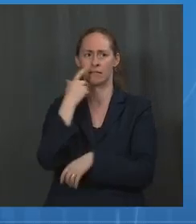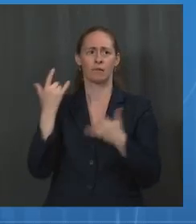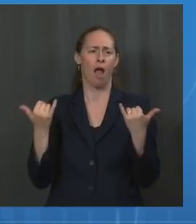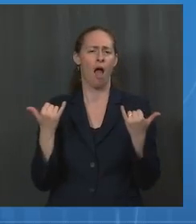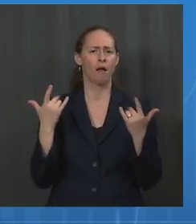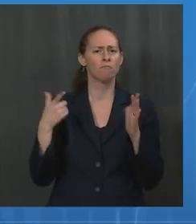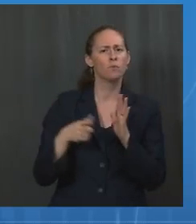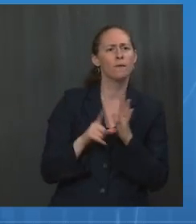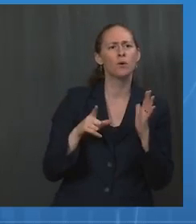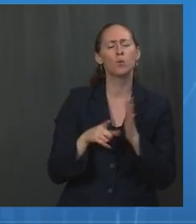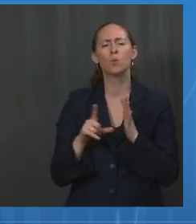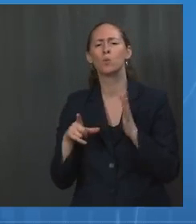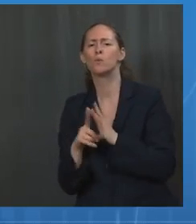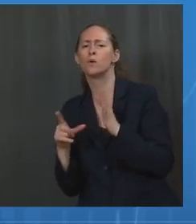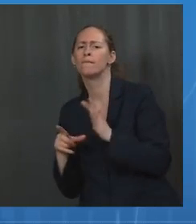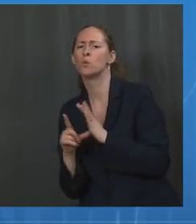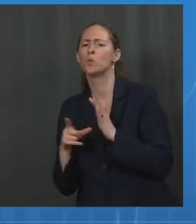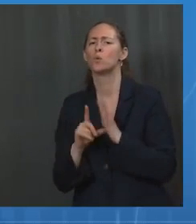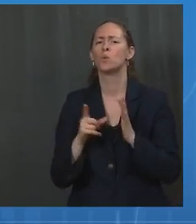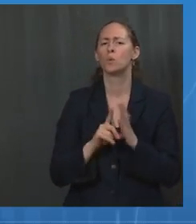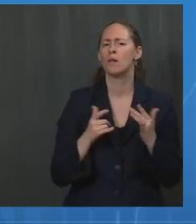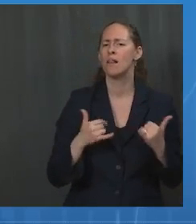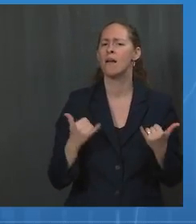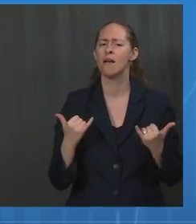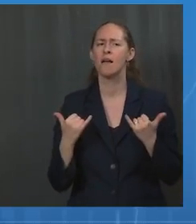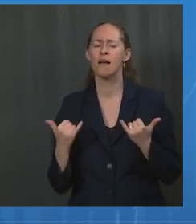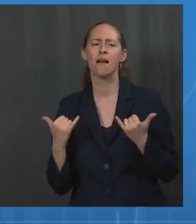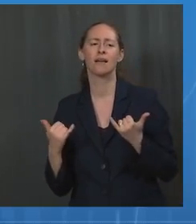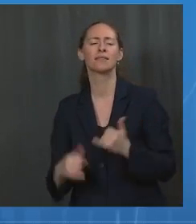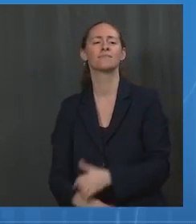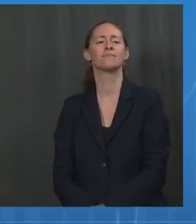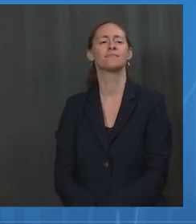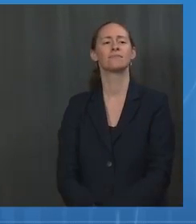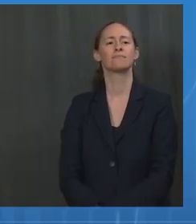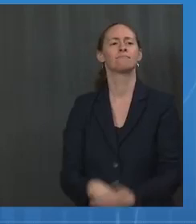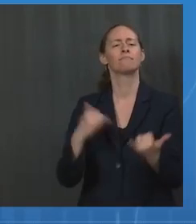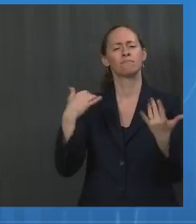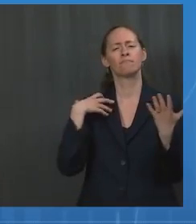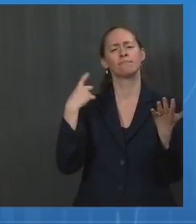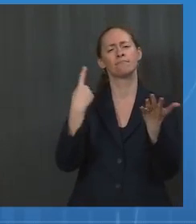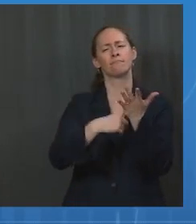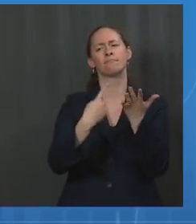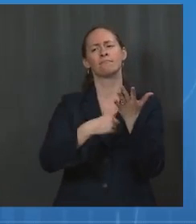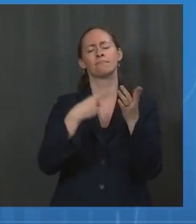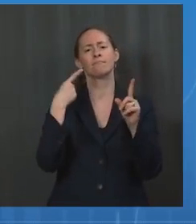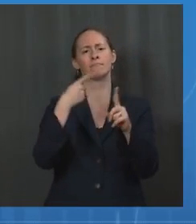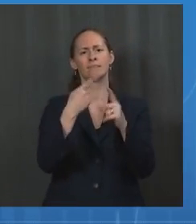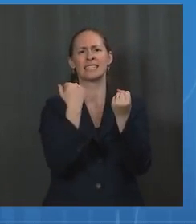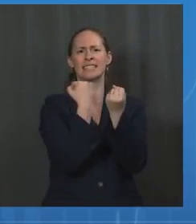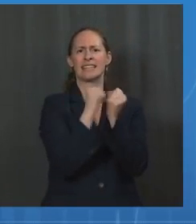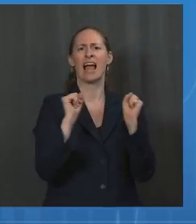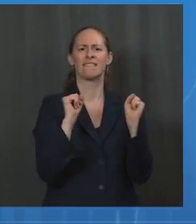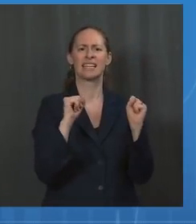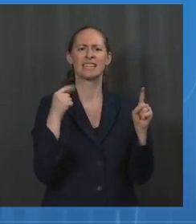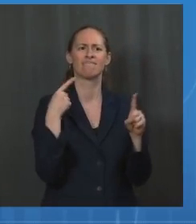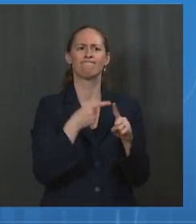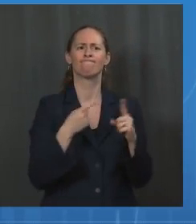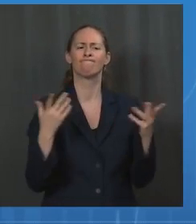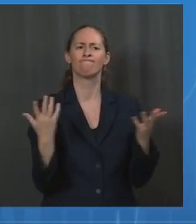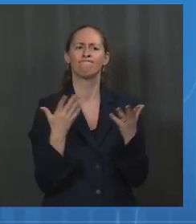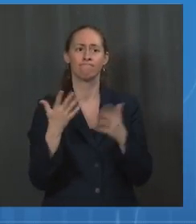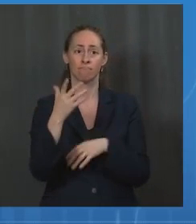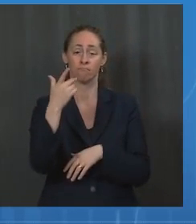decision is pending. What about safety? Next slide. Safety in these vaccines in adolescents,